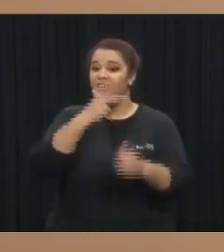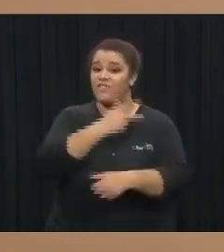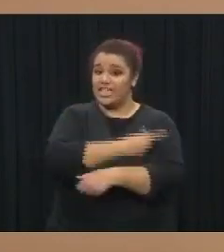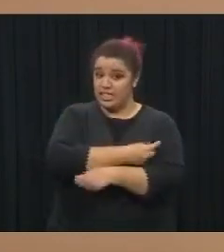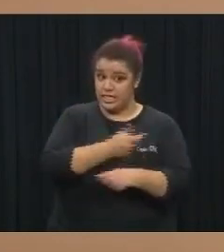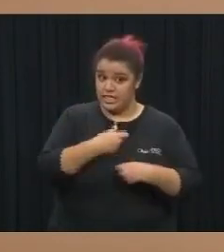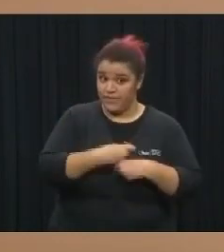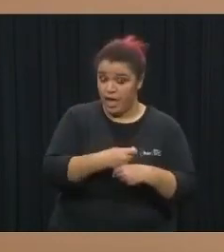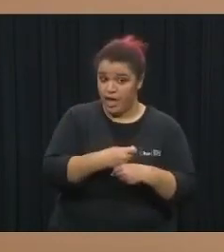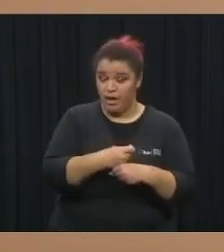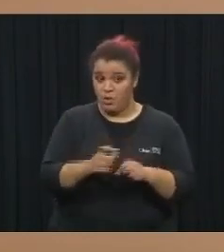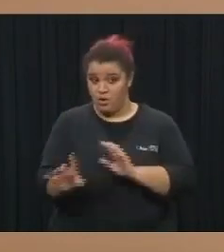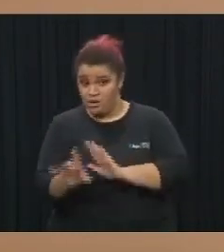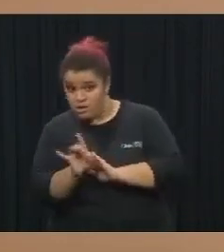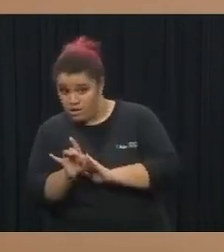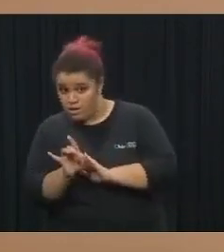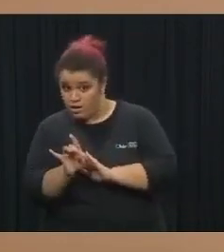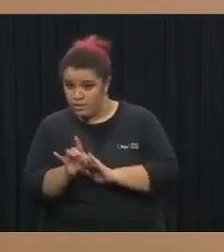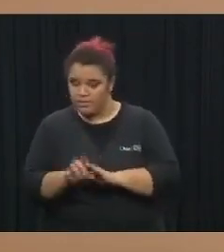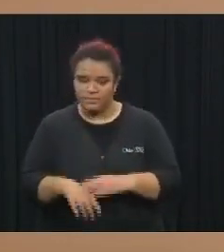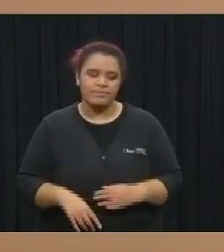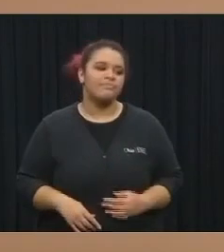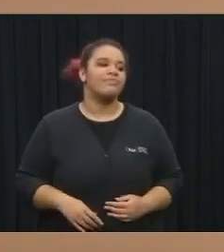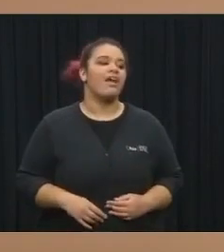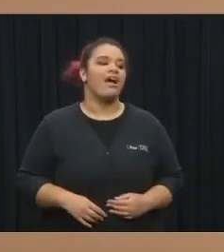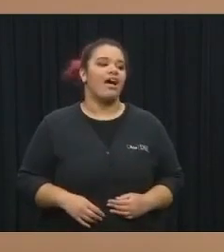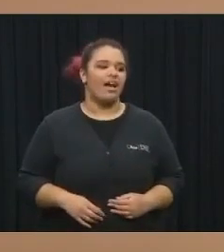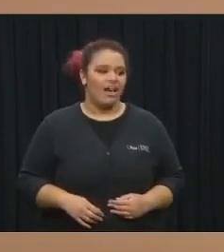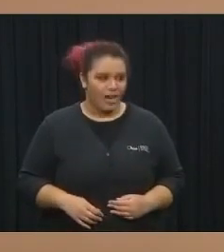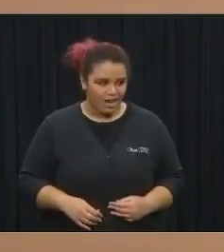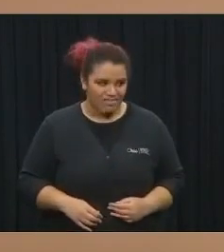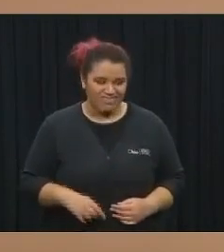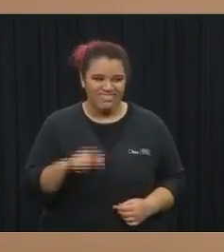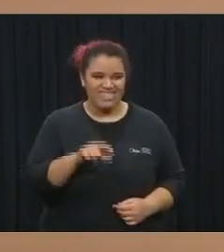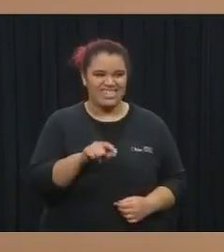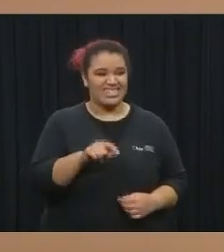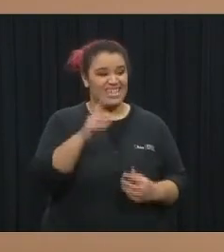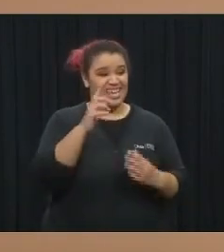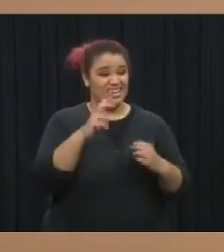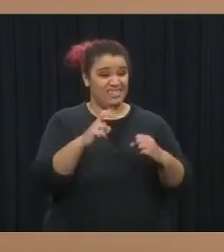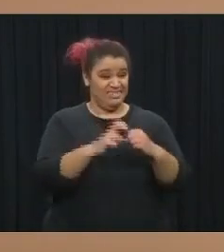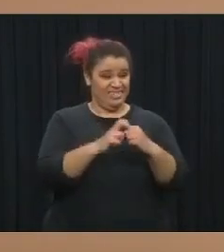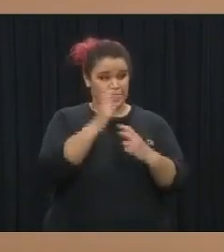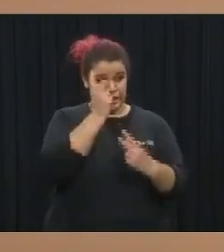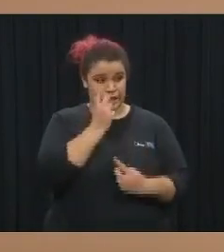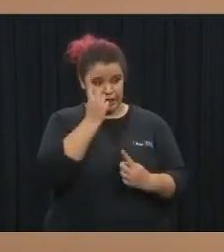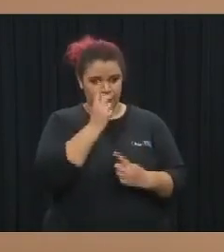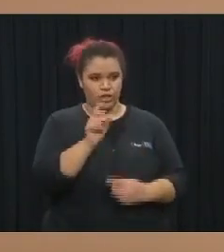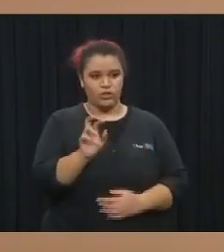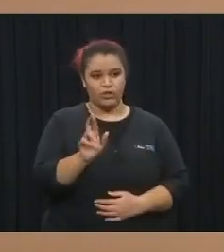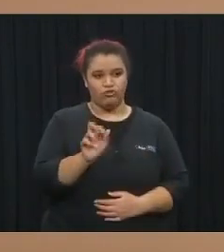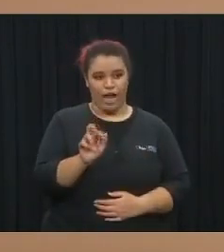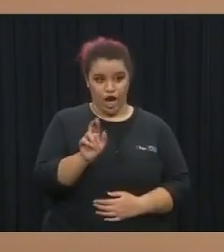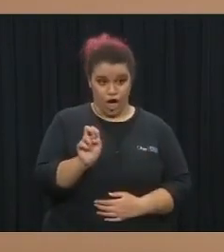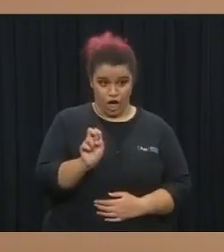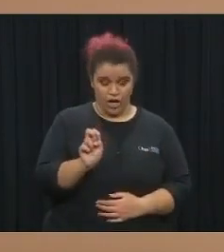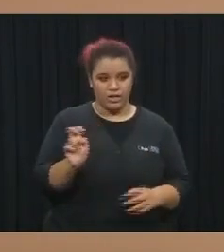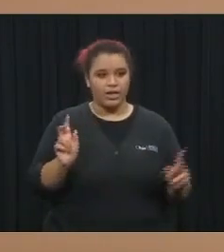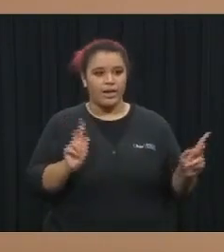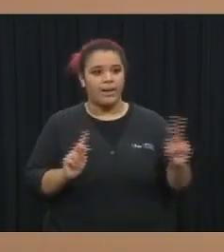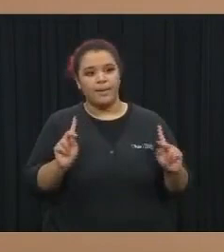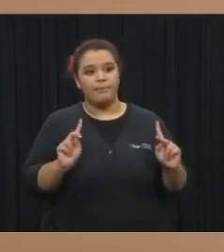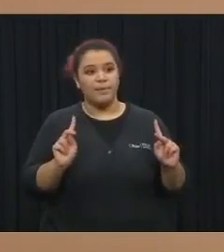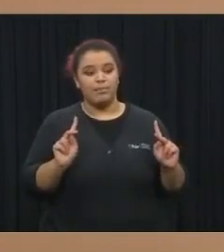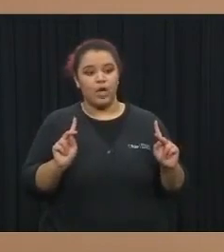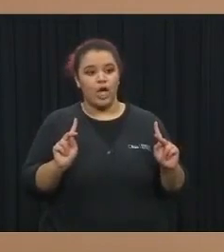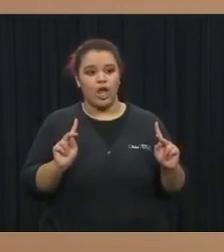So this is a rare disease in that we have no immunity as people, and there is no treatment yet. We know